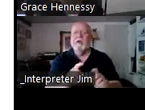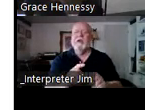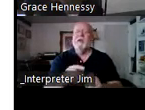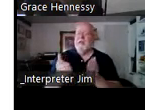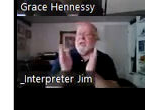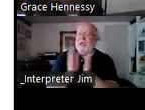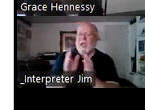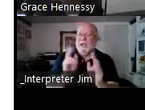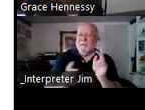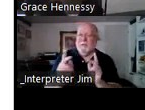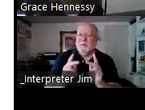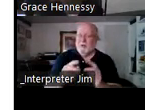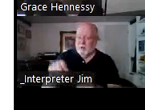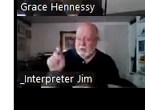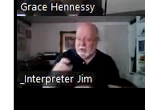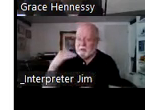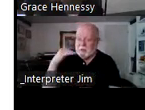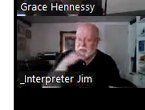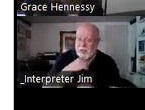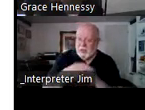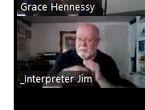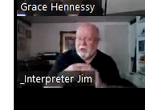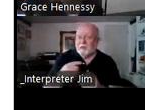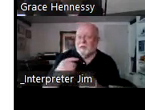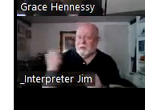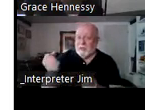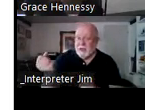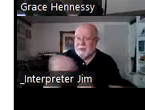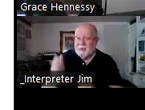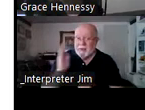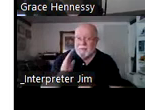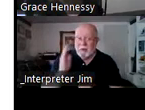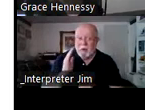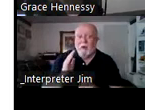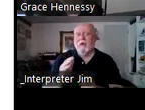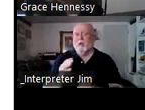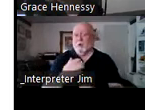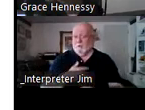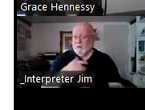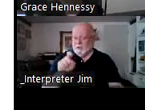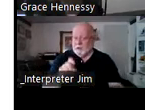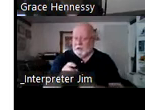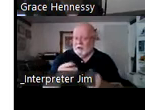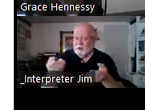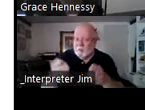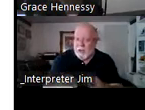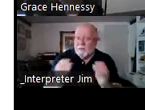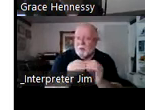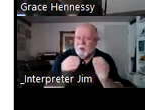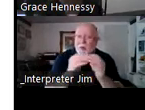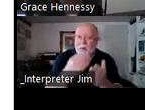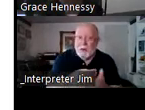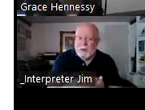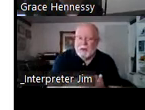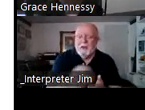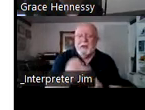important to you about how much you gambled, or have you ever felt the need to bet more and more money when you gamble? Further evaluation, if